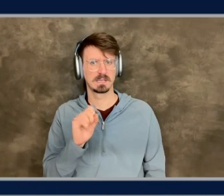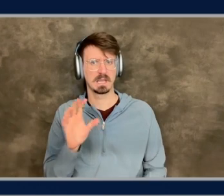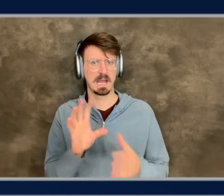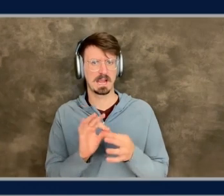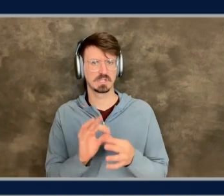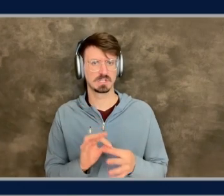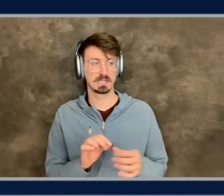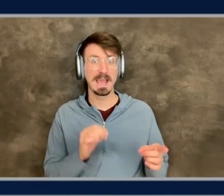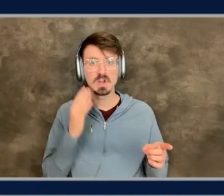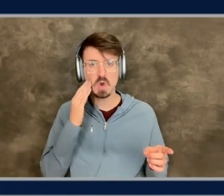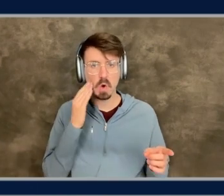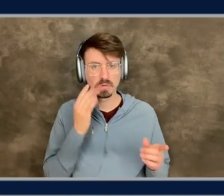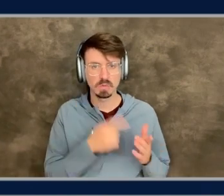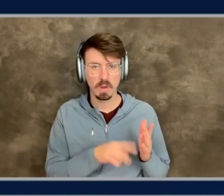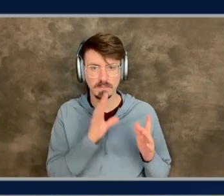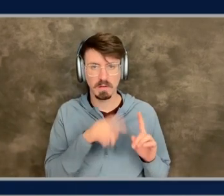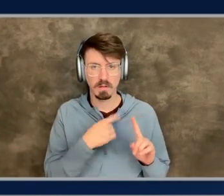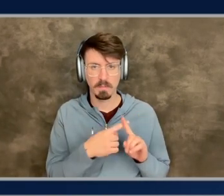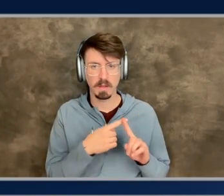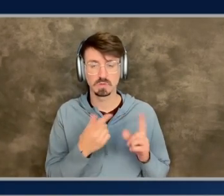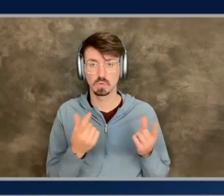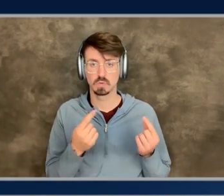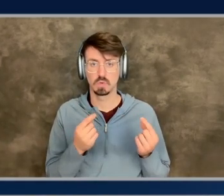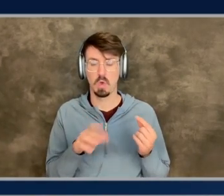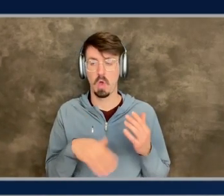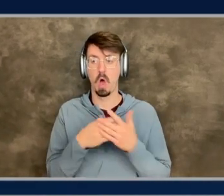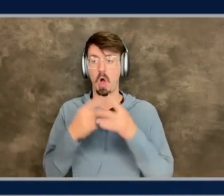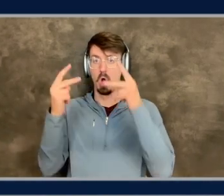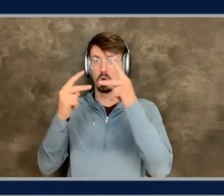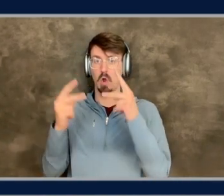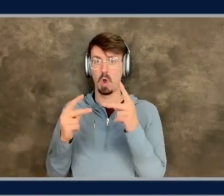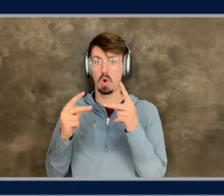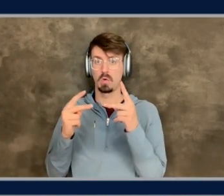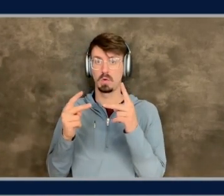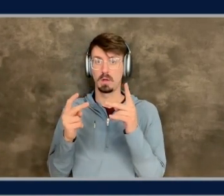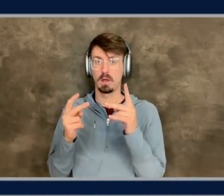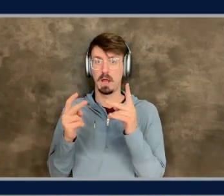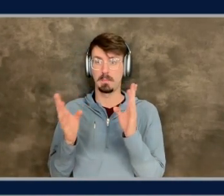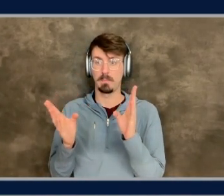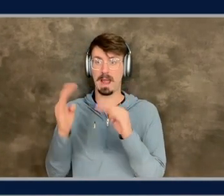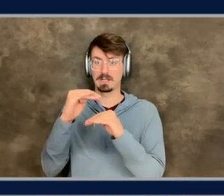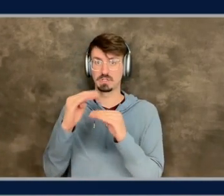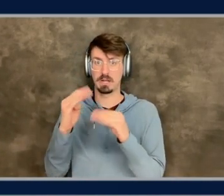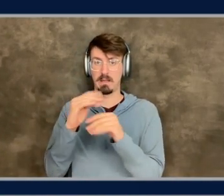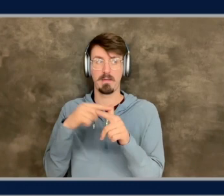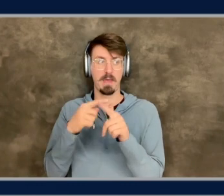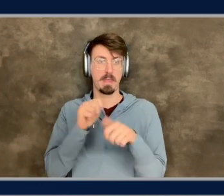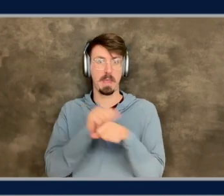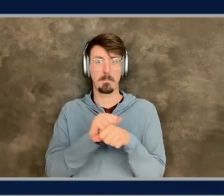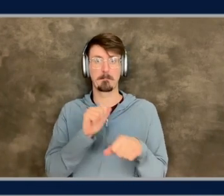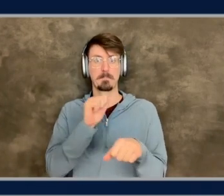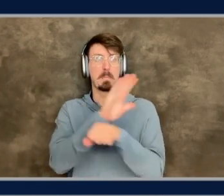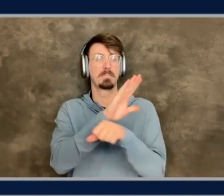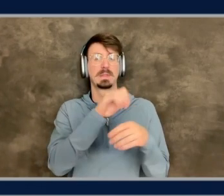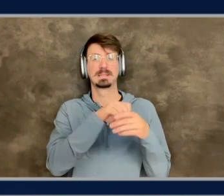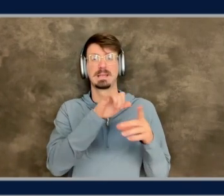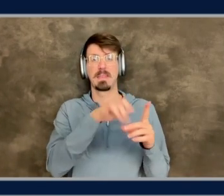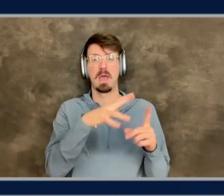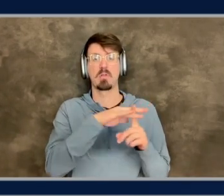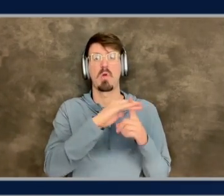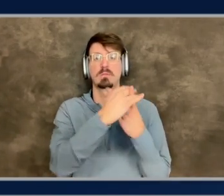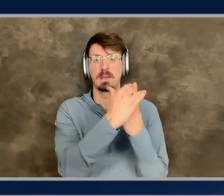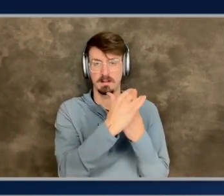about. What I'm doing here is I'm actually packaging all of the code in my code directory and shipping it off to the inside of the context over